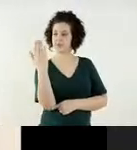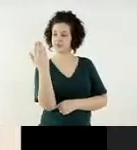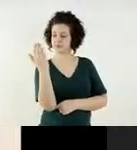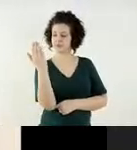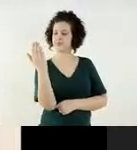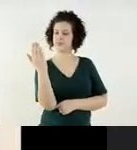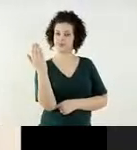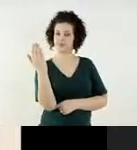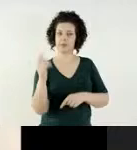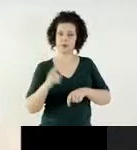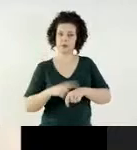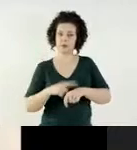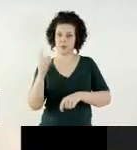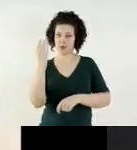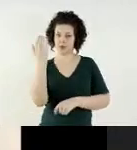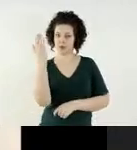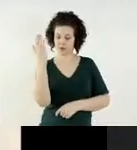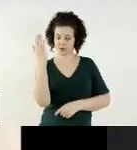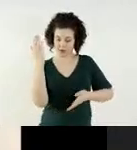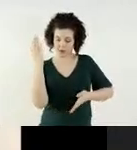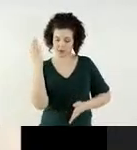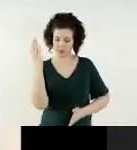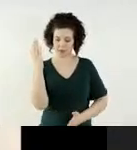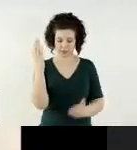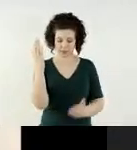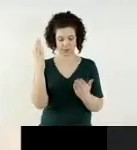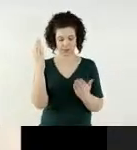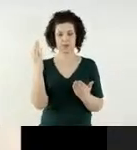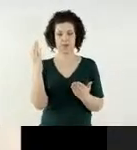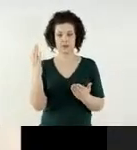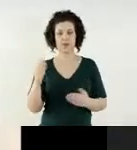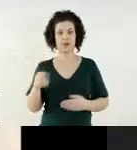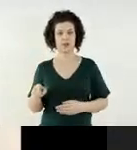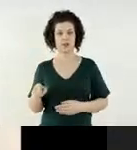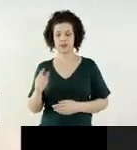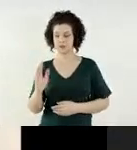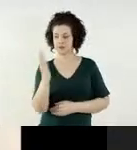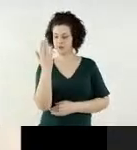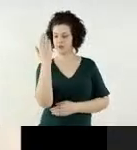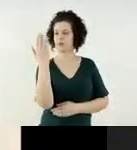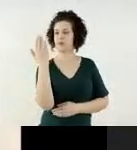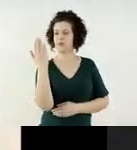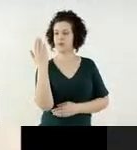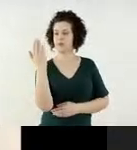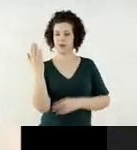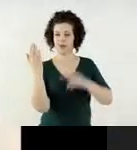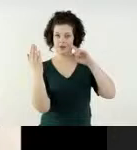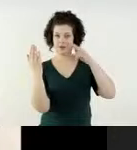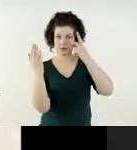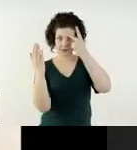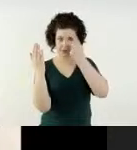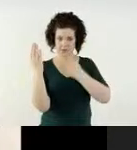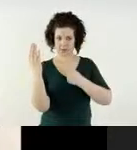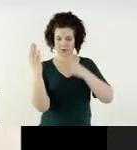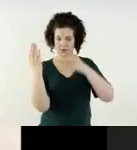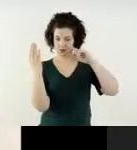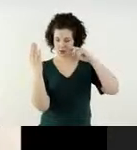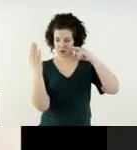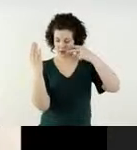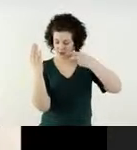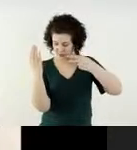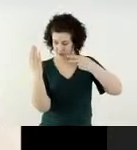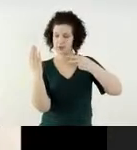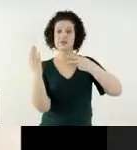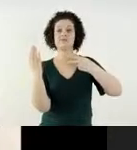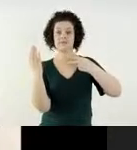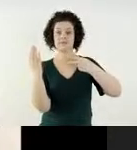This notion of recognition, self-recognition, sort of at the very moment, the